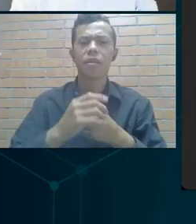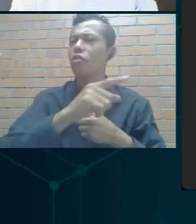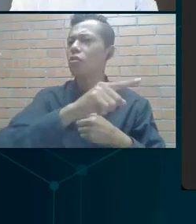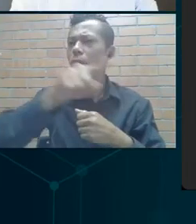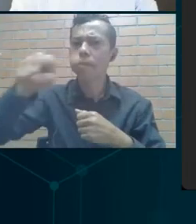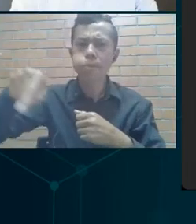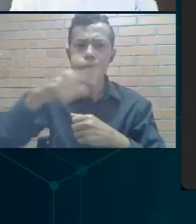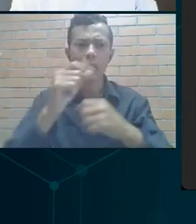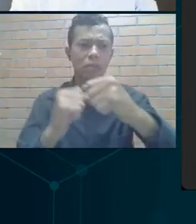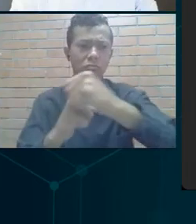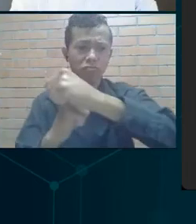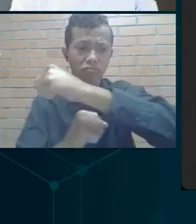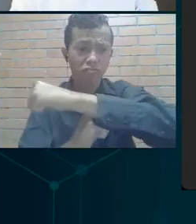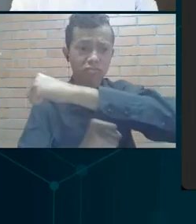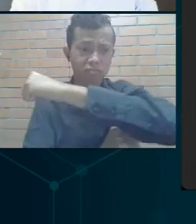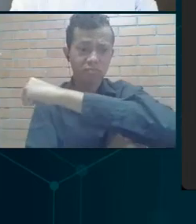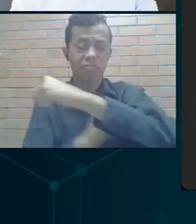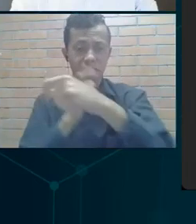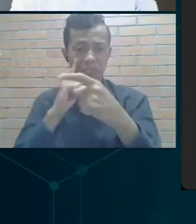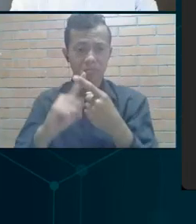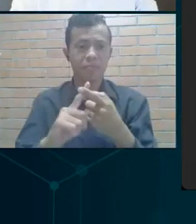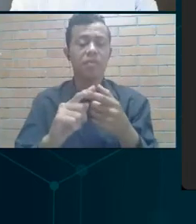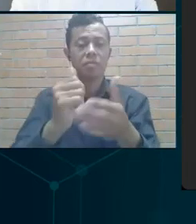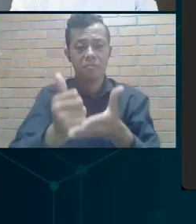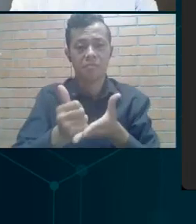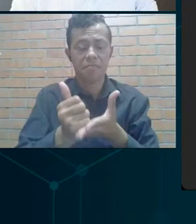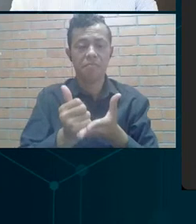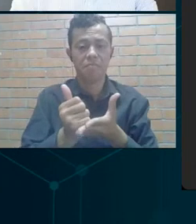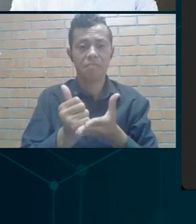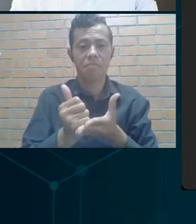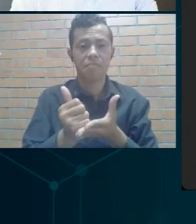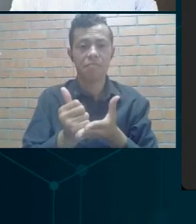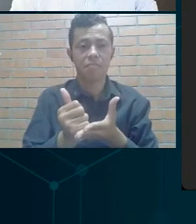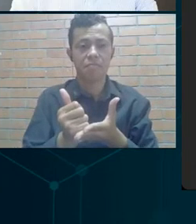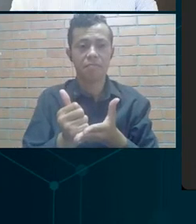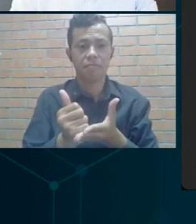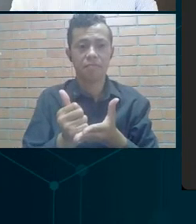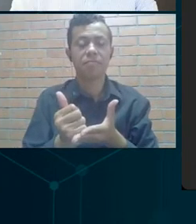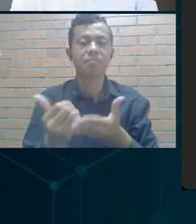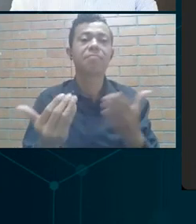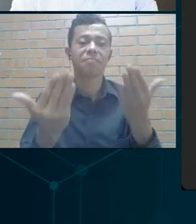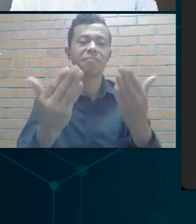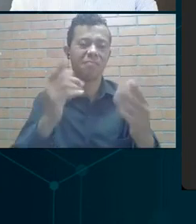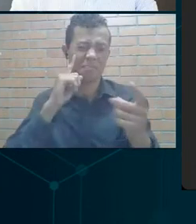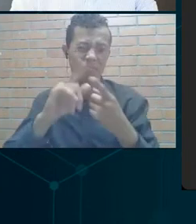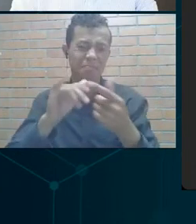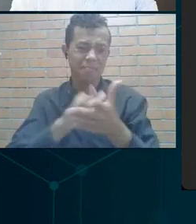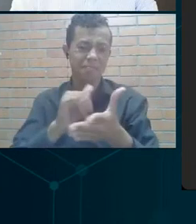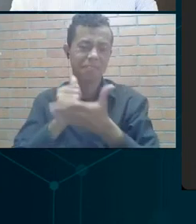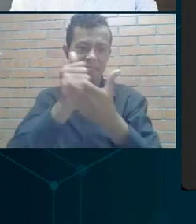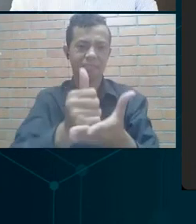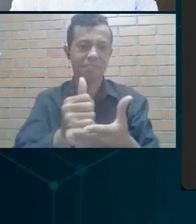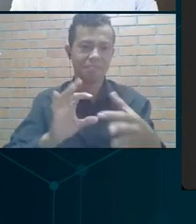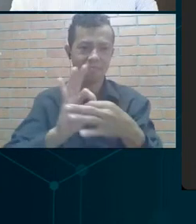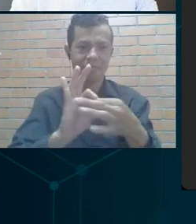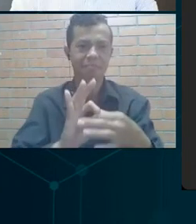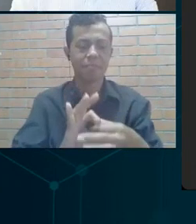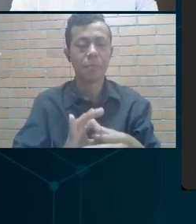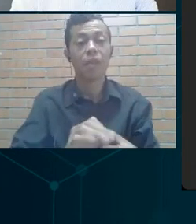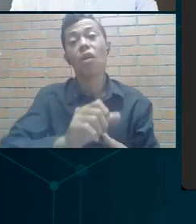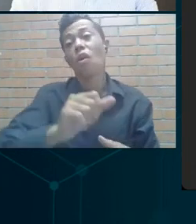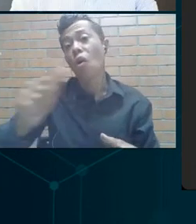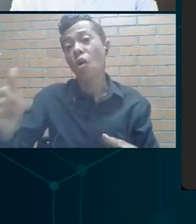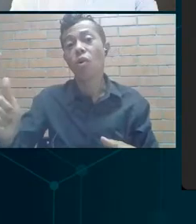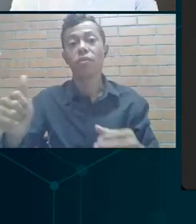web computing, is JavaScript. The browsers understand JavaScript, and that's the